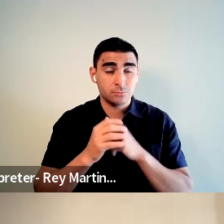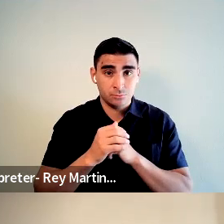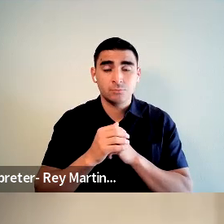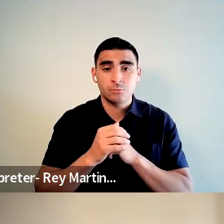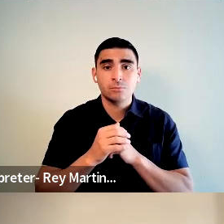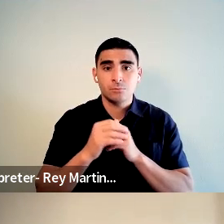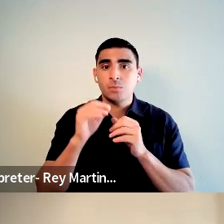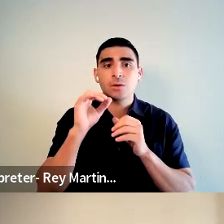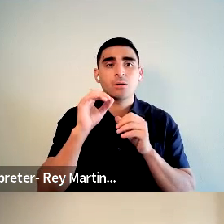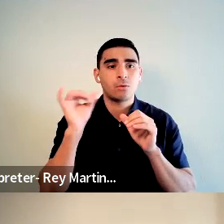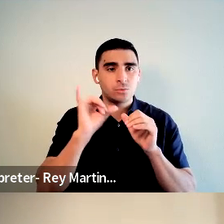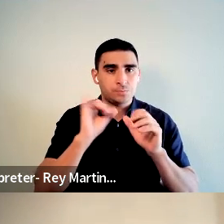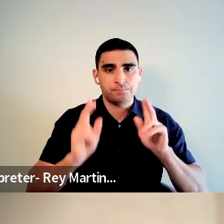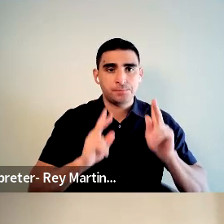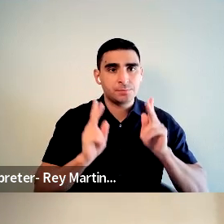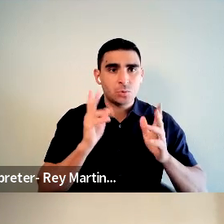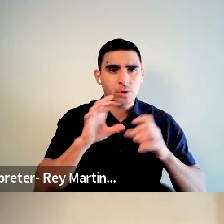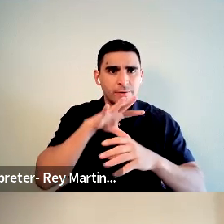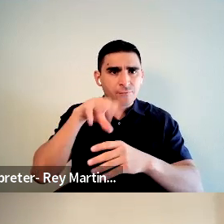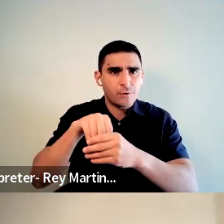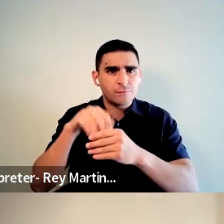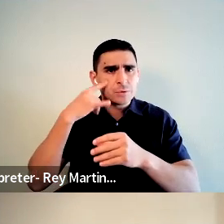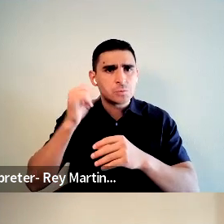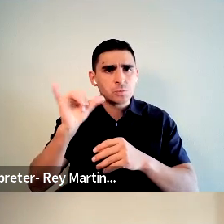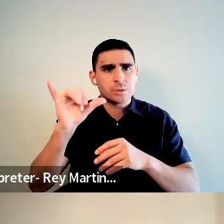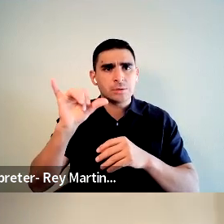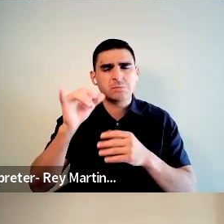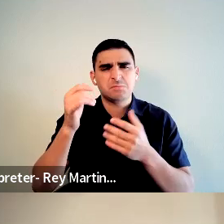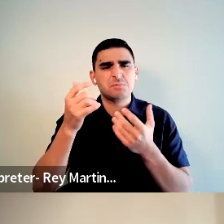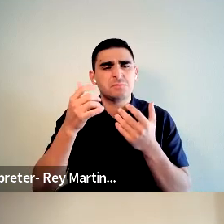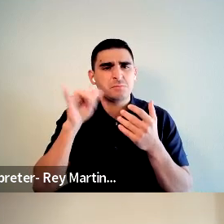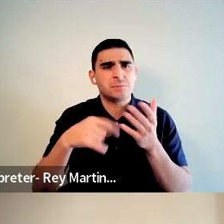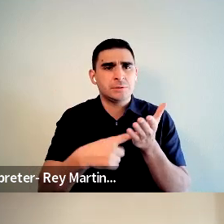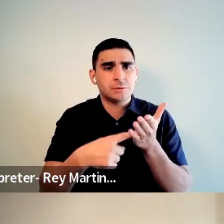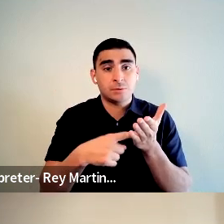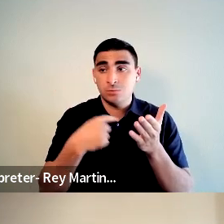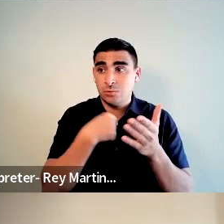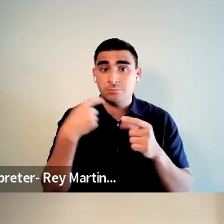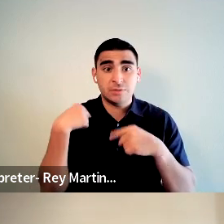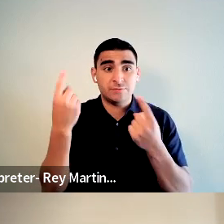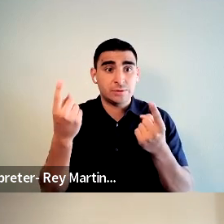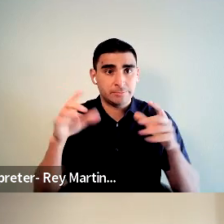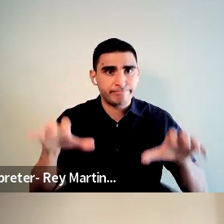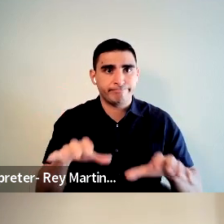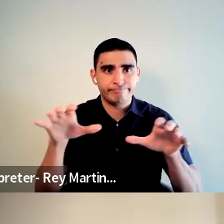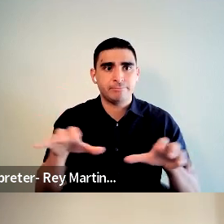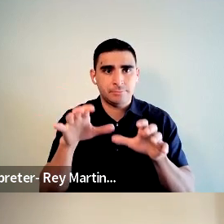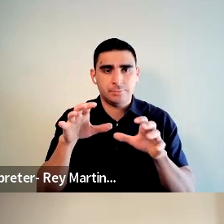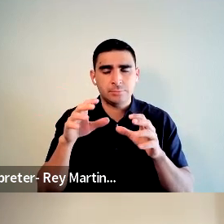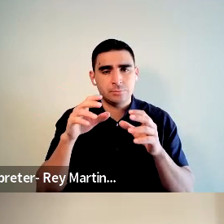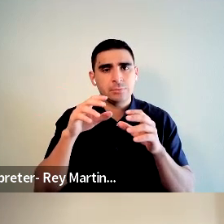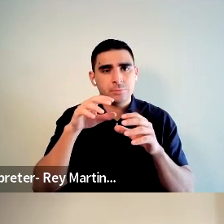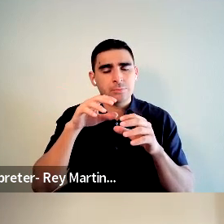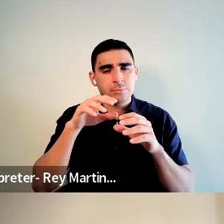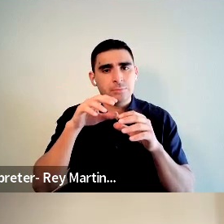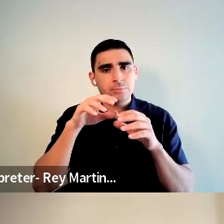involved going forward. We've put a lot of work into this. We want to see that it's successful and implemented. So